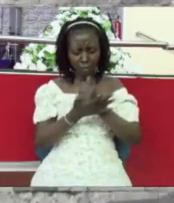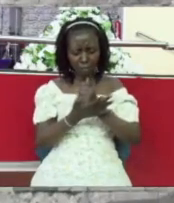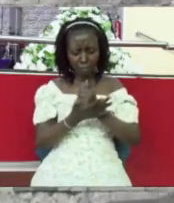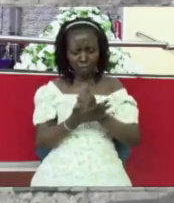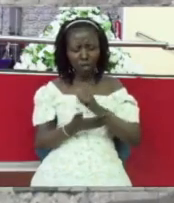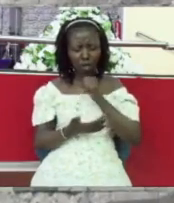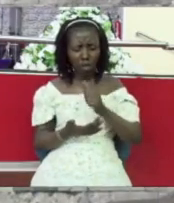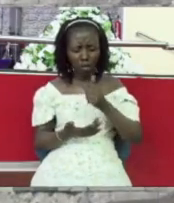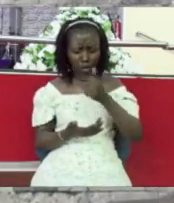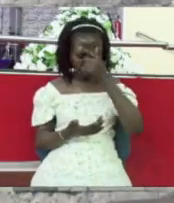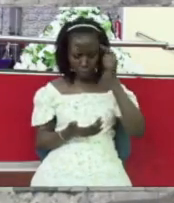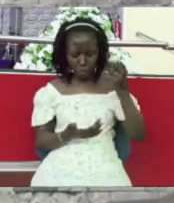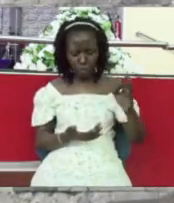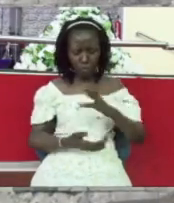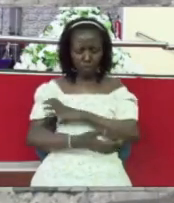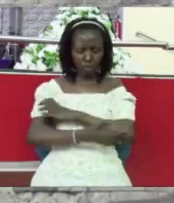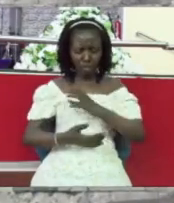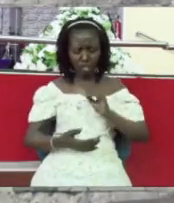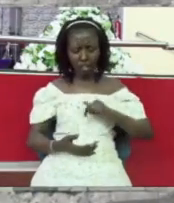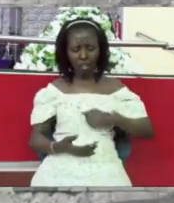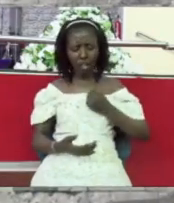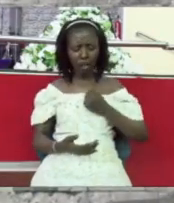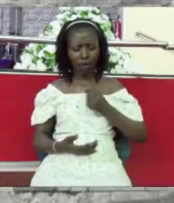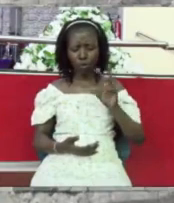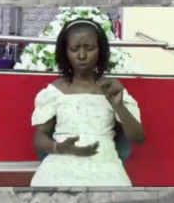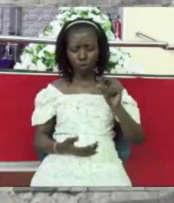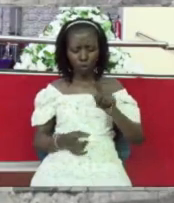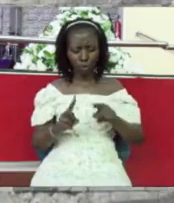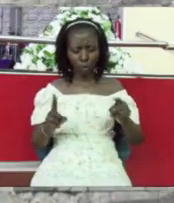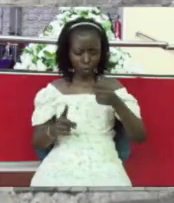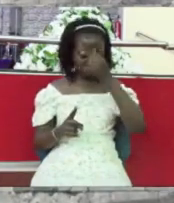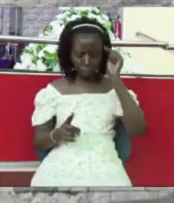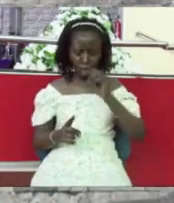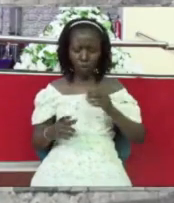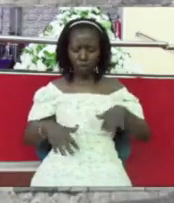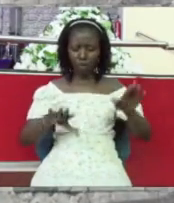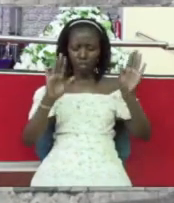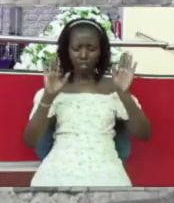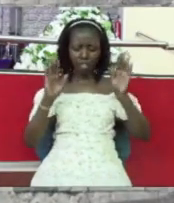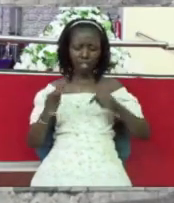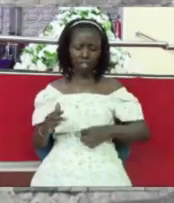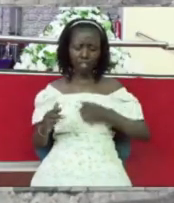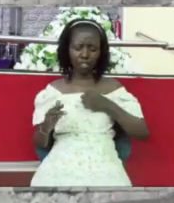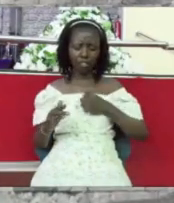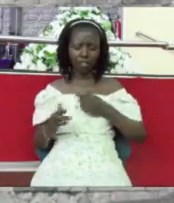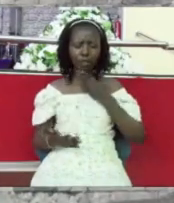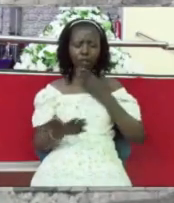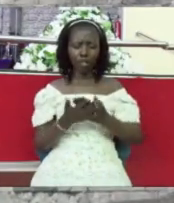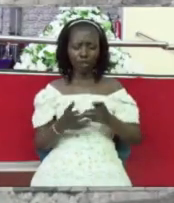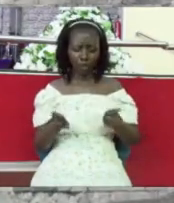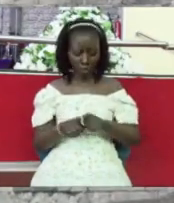own abilities. Si kwa sababu ya nguvu zetu. Because we have surrendered ourselves to you. Lakini kwa sababu tumejiachilia kwako. Oh, we thank you and we honor you.